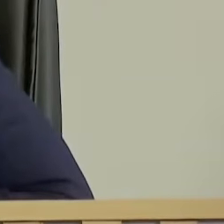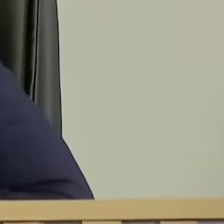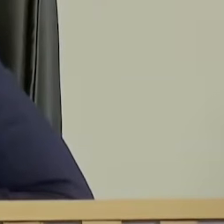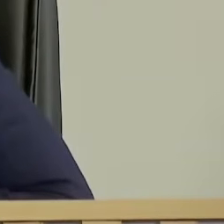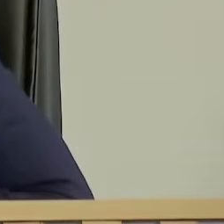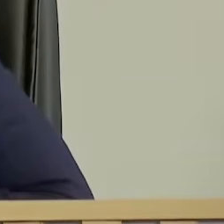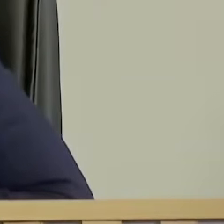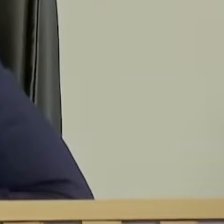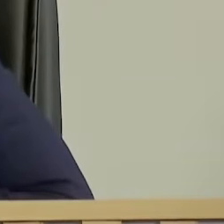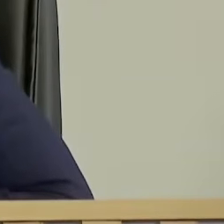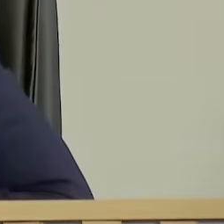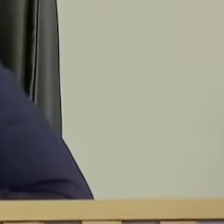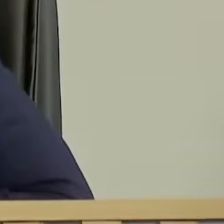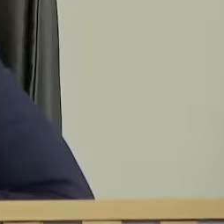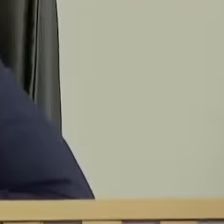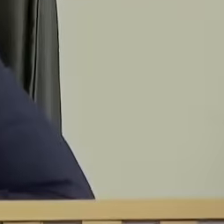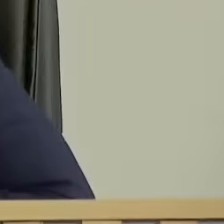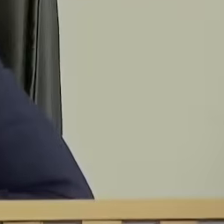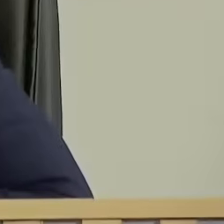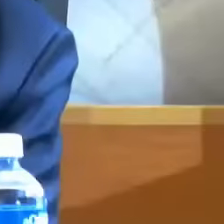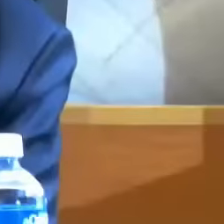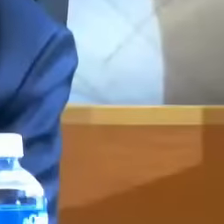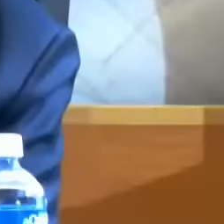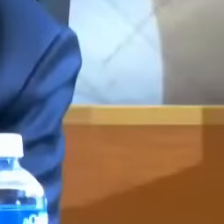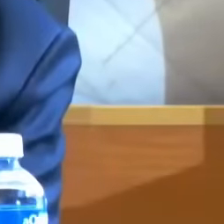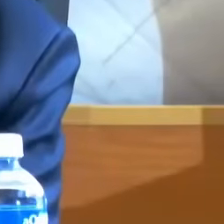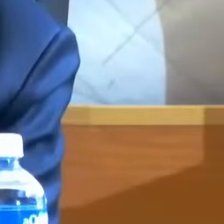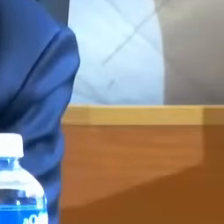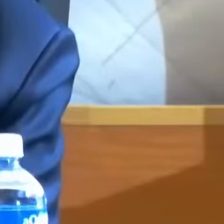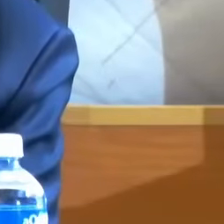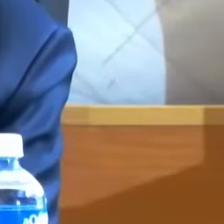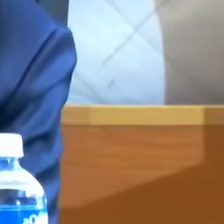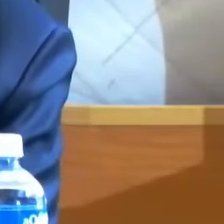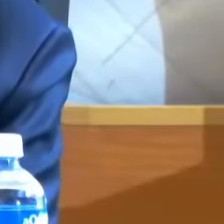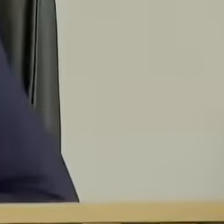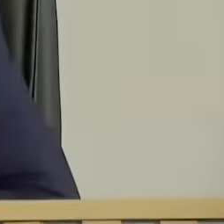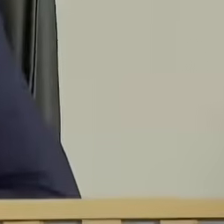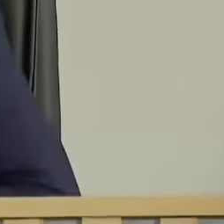they do a good job. I don't know the co-commissioner. And